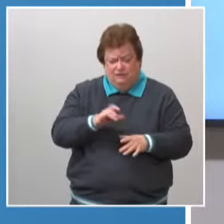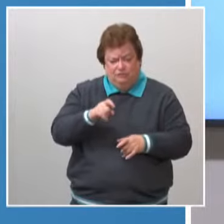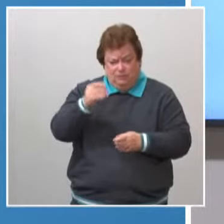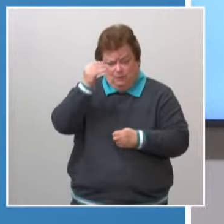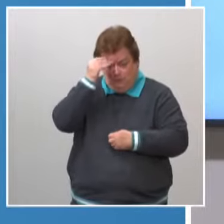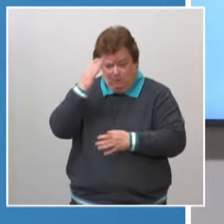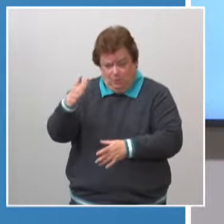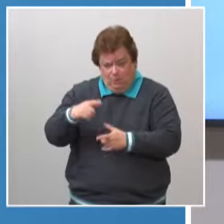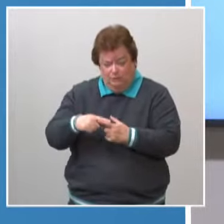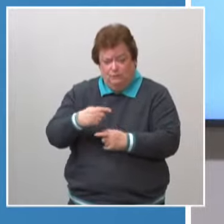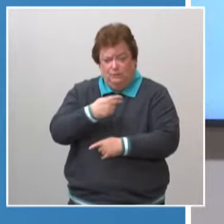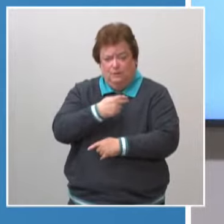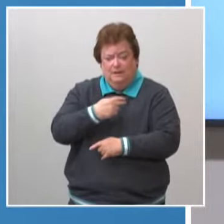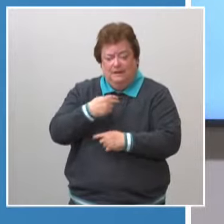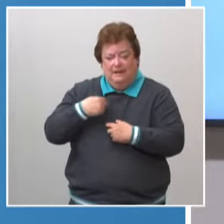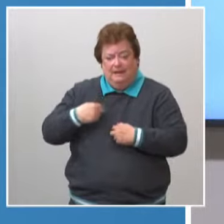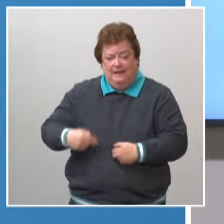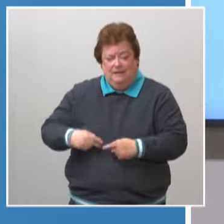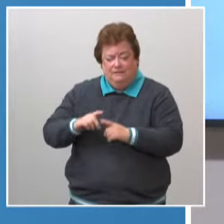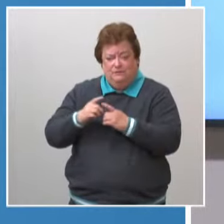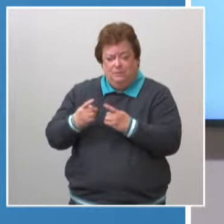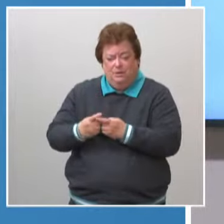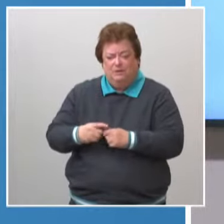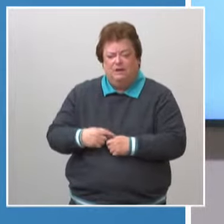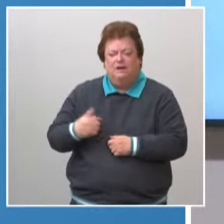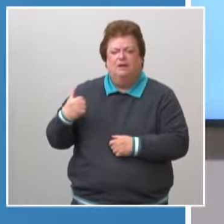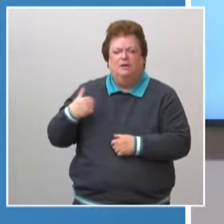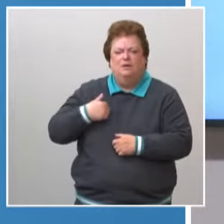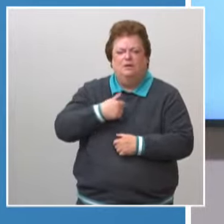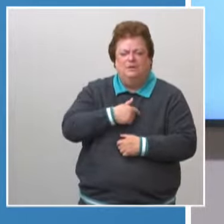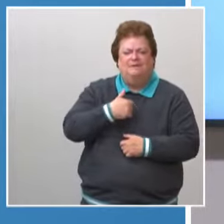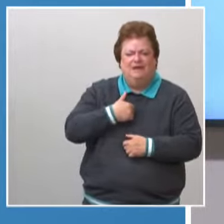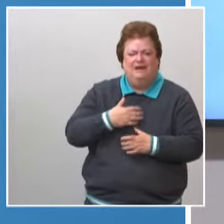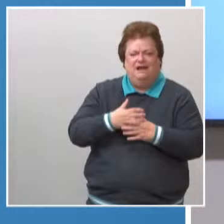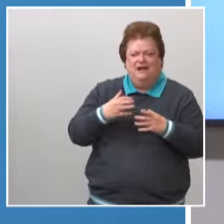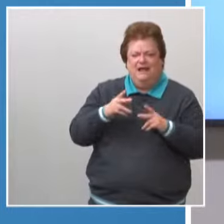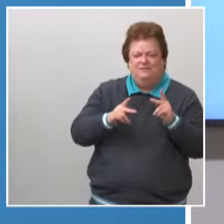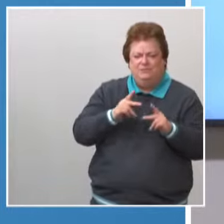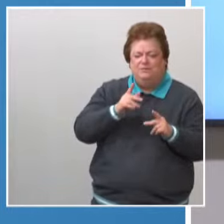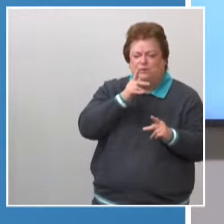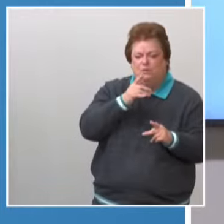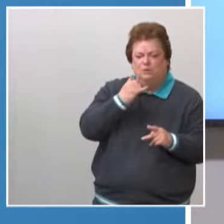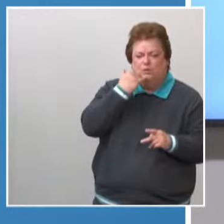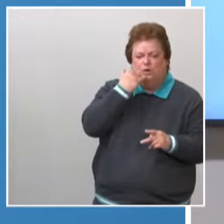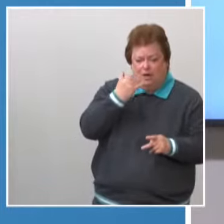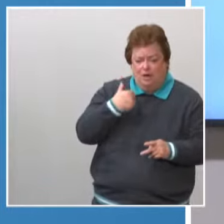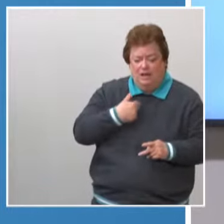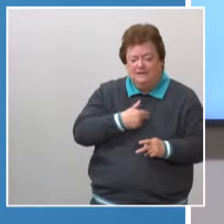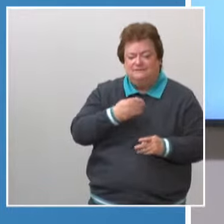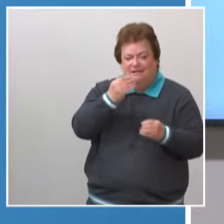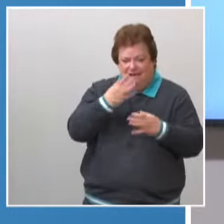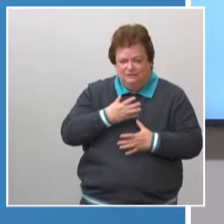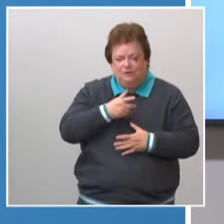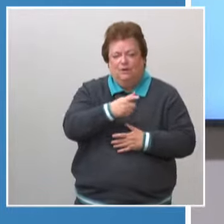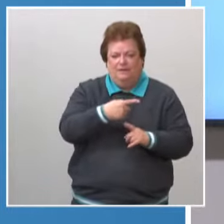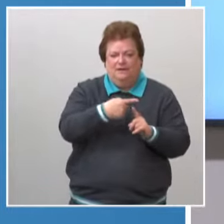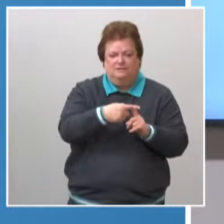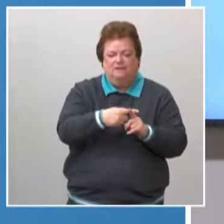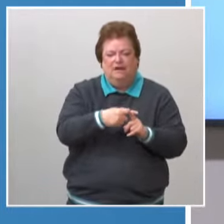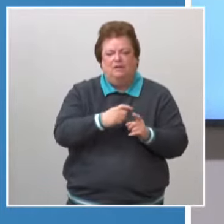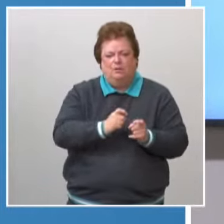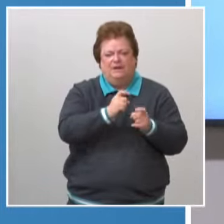or keeping track of? You know, we do have a lot of people call us and let us know that they've been positive, and we provide guidance to